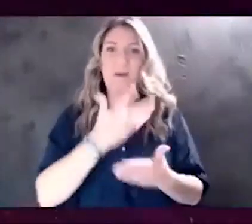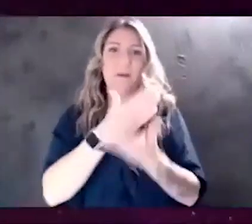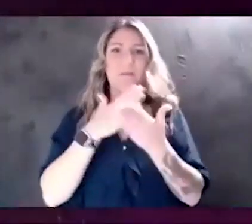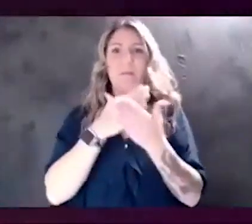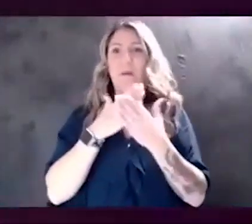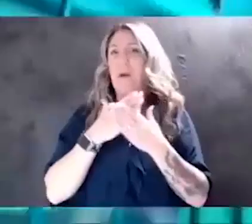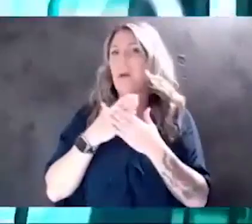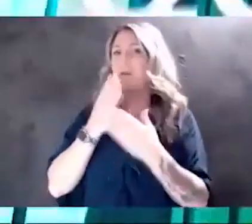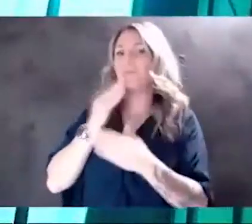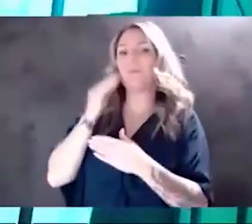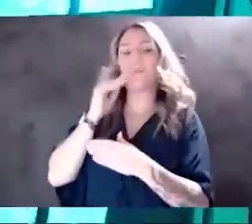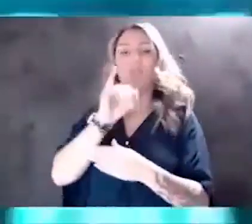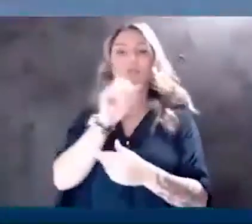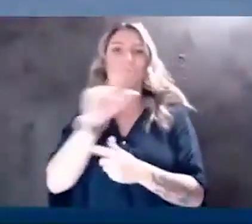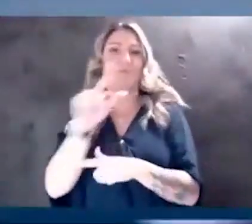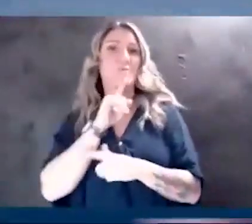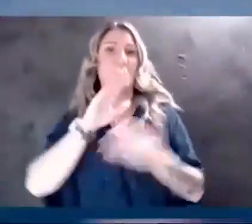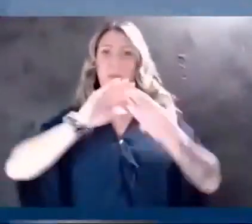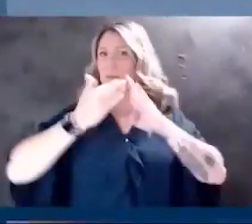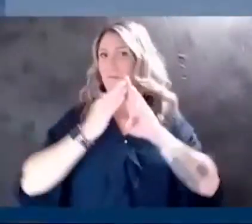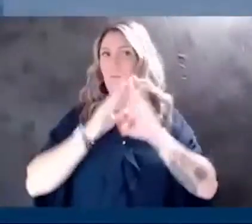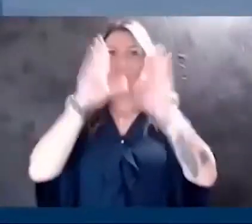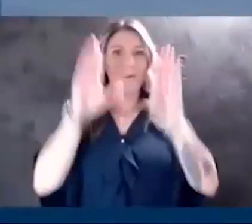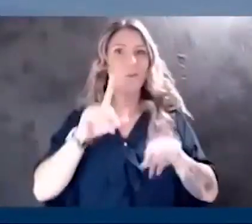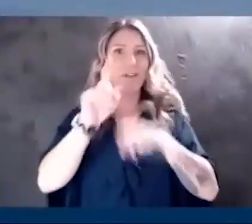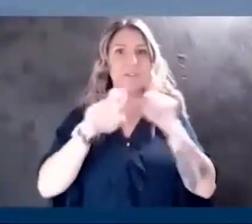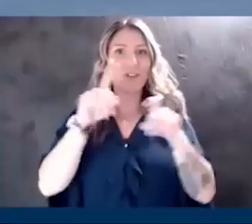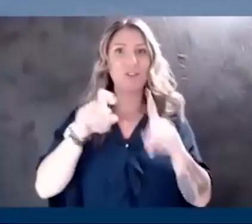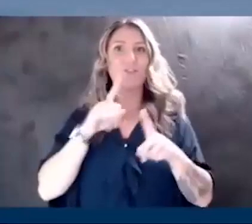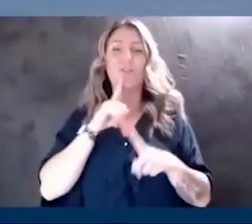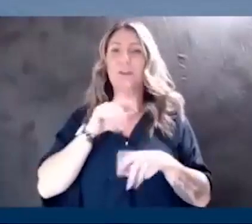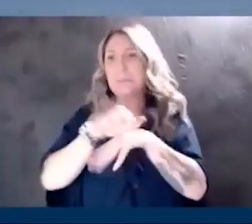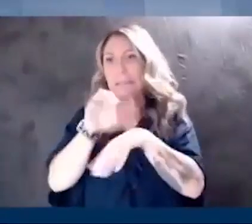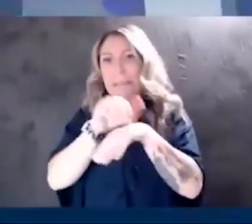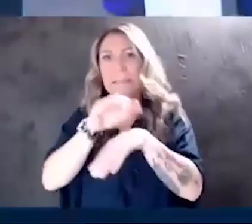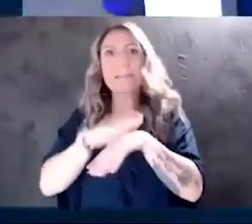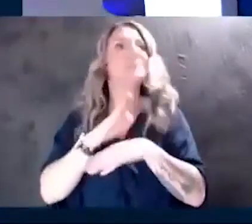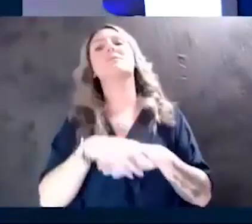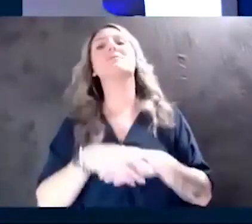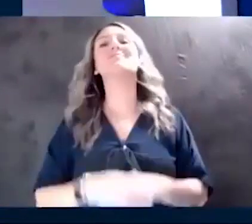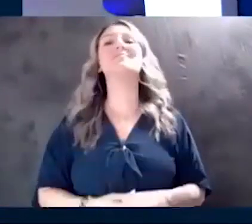our community, as always, has great questions. They're rolling in. Let's get after it.